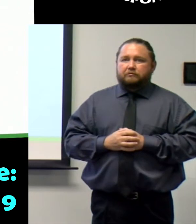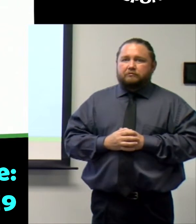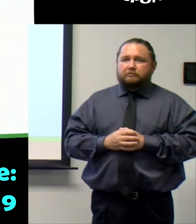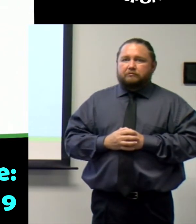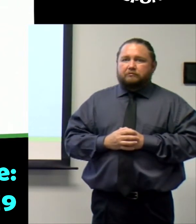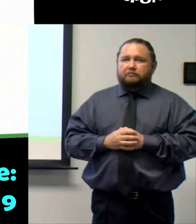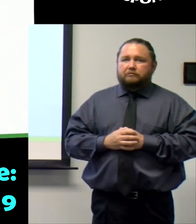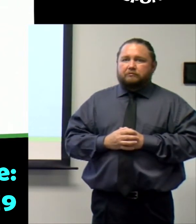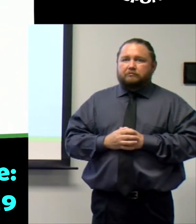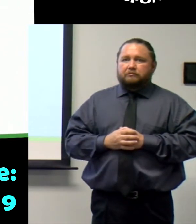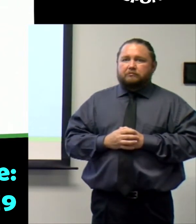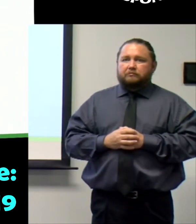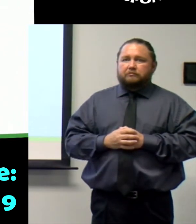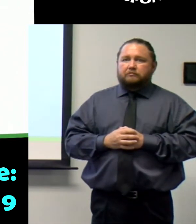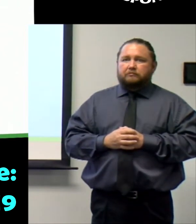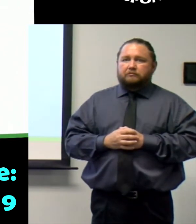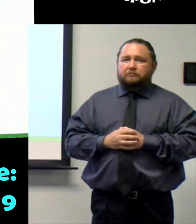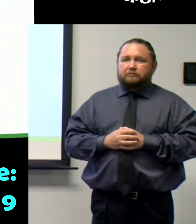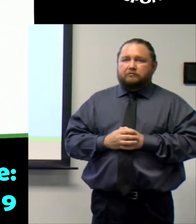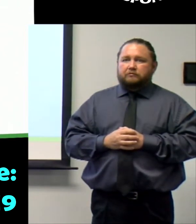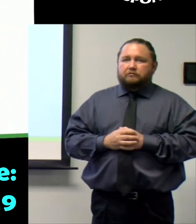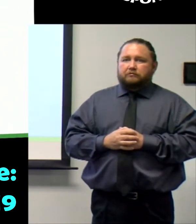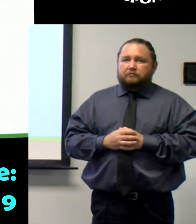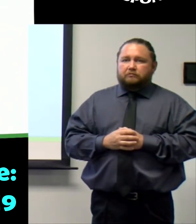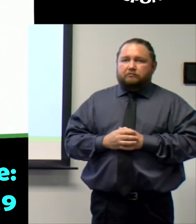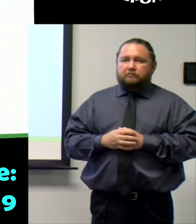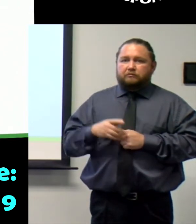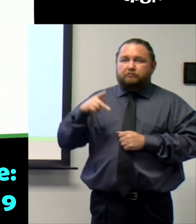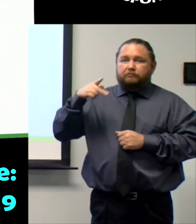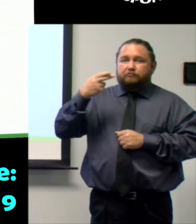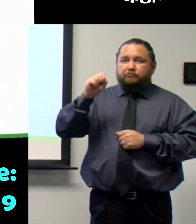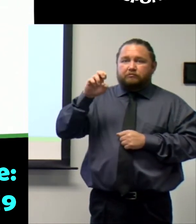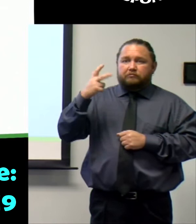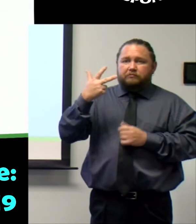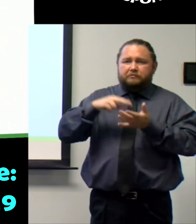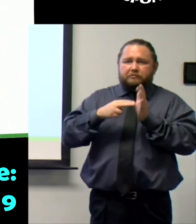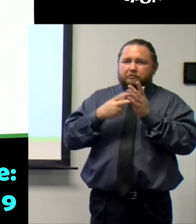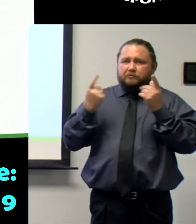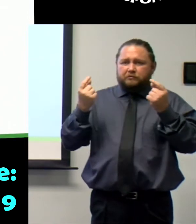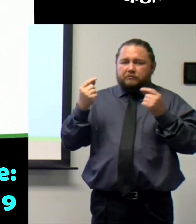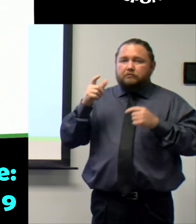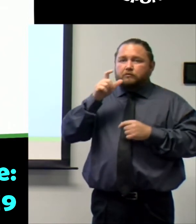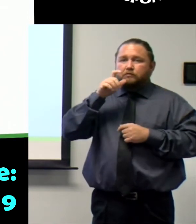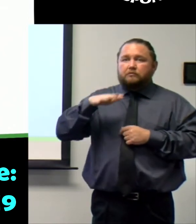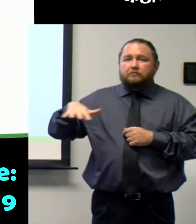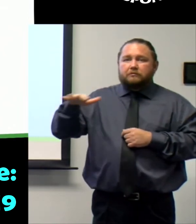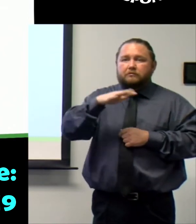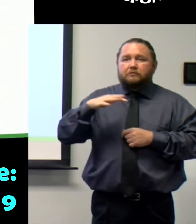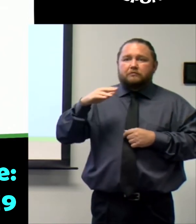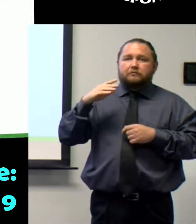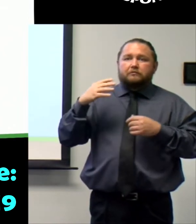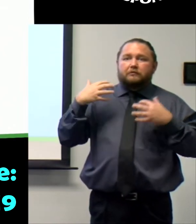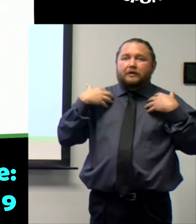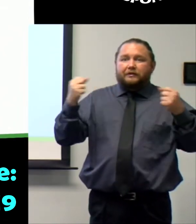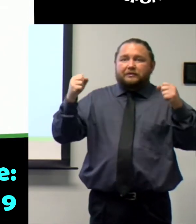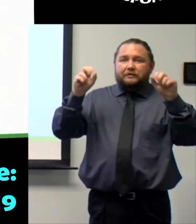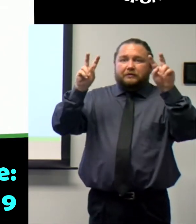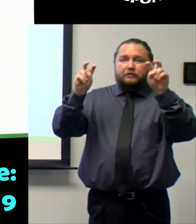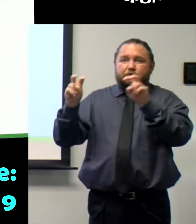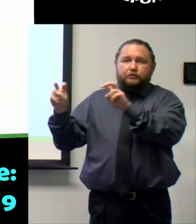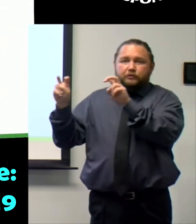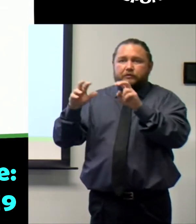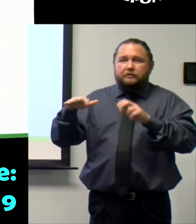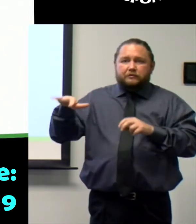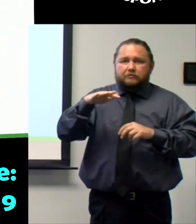individuals can resume public interactions, but they should exercise physical distancing.